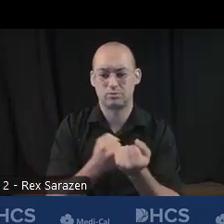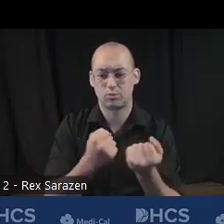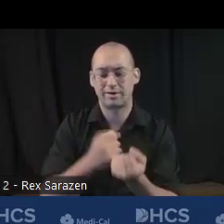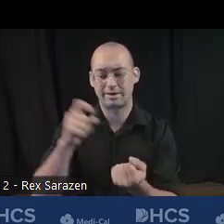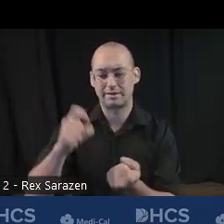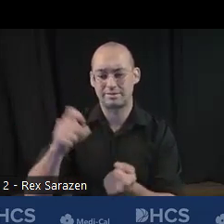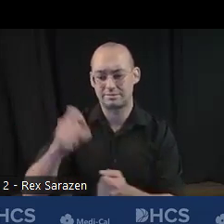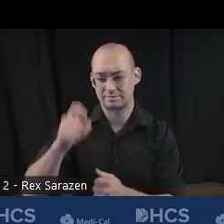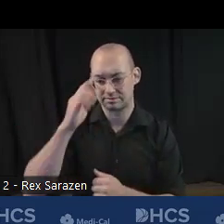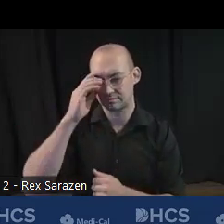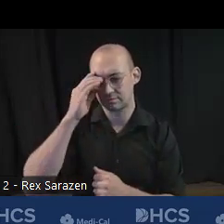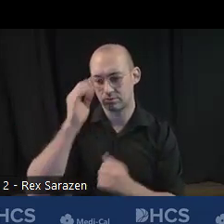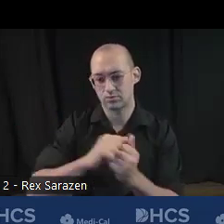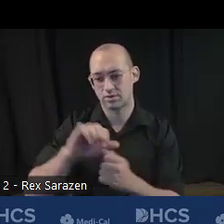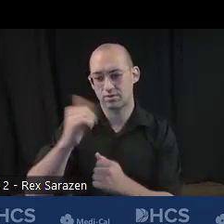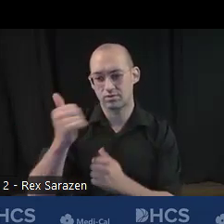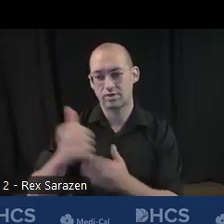their other health services,